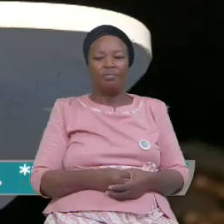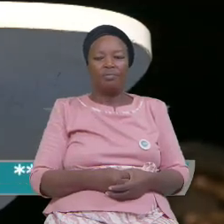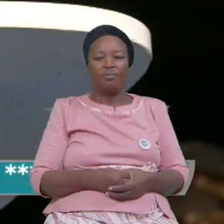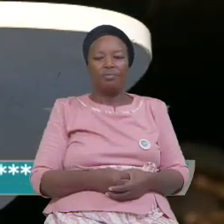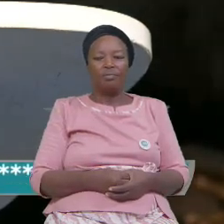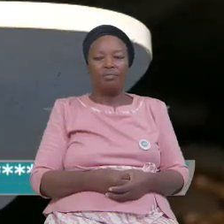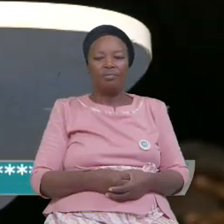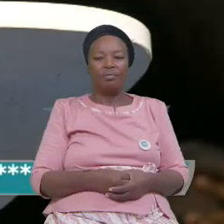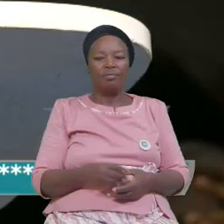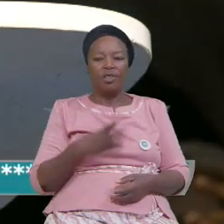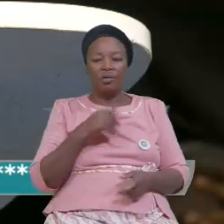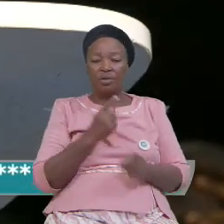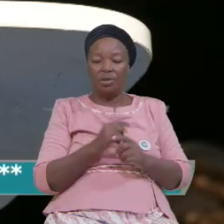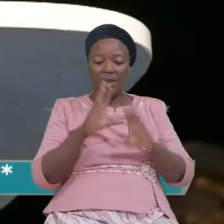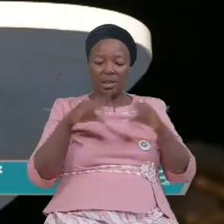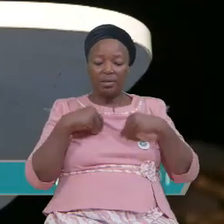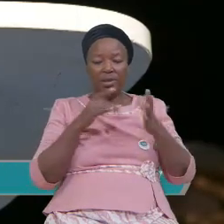and you give your life to Christ,